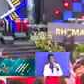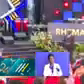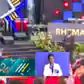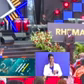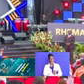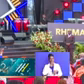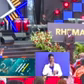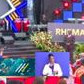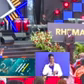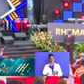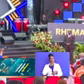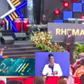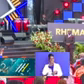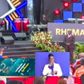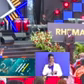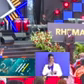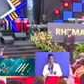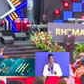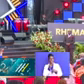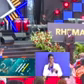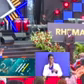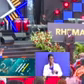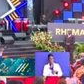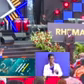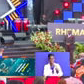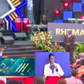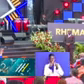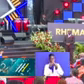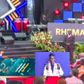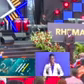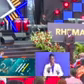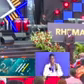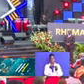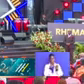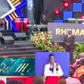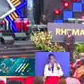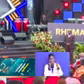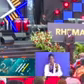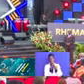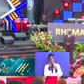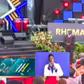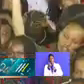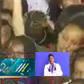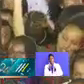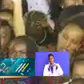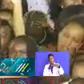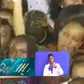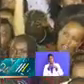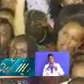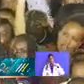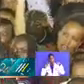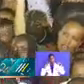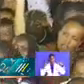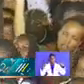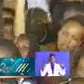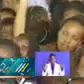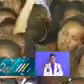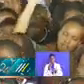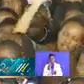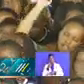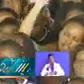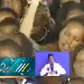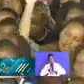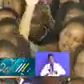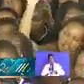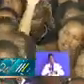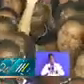Switzerland to come and speak to any altar in your family that is stopping you from progressing that enough